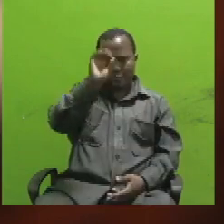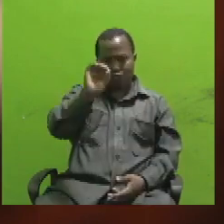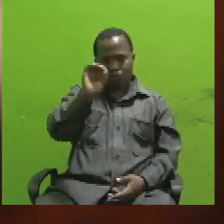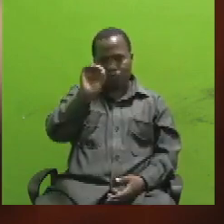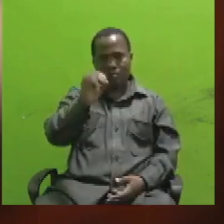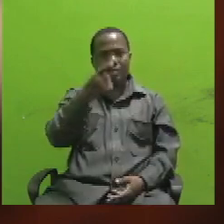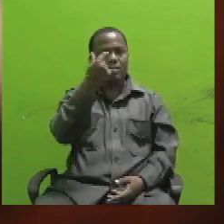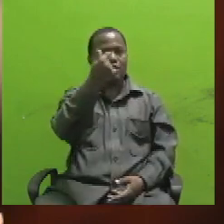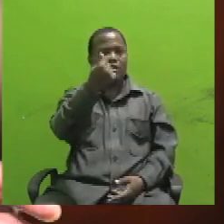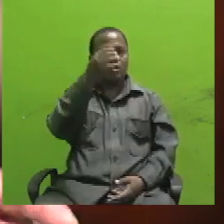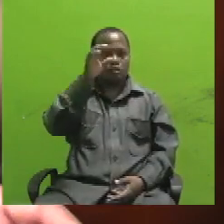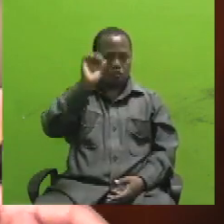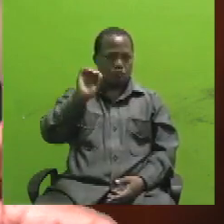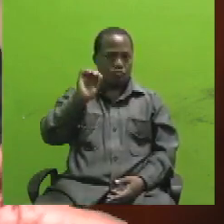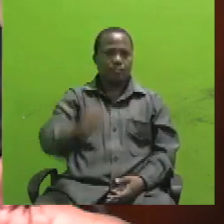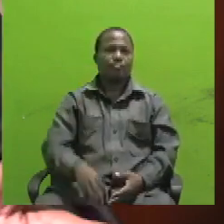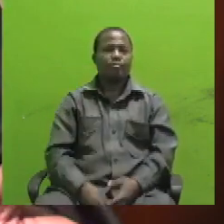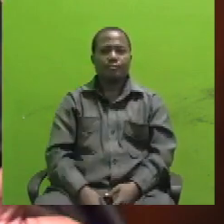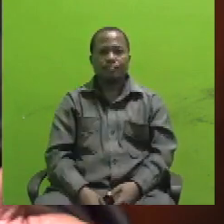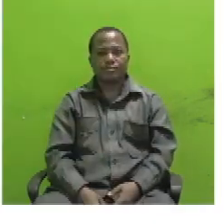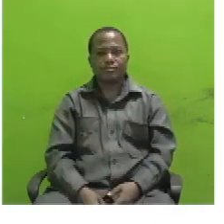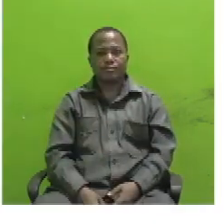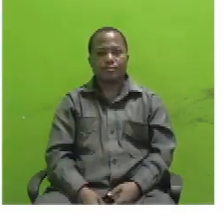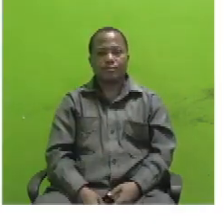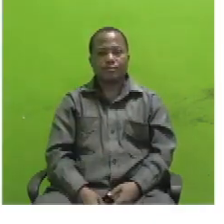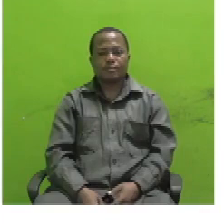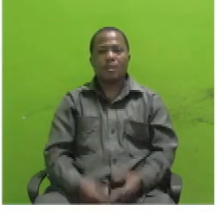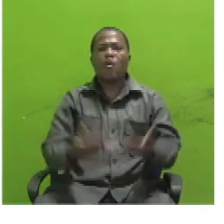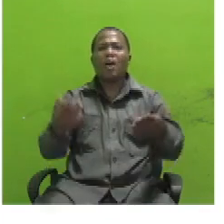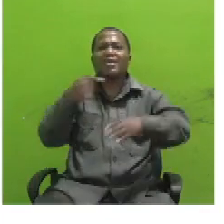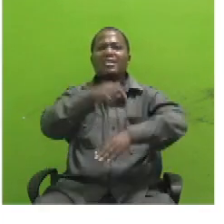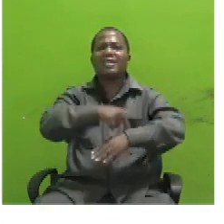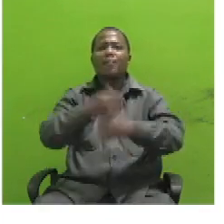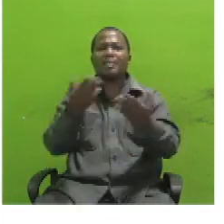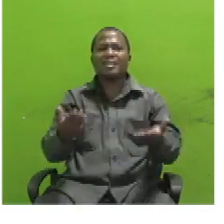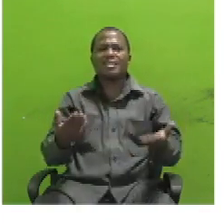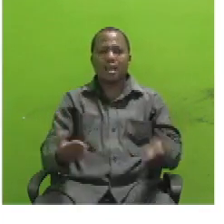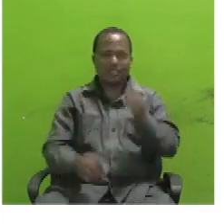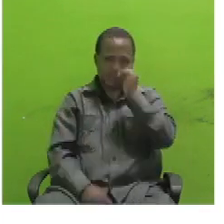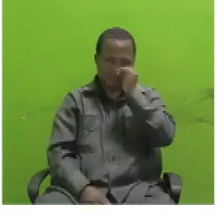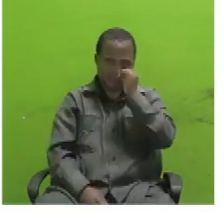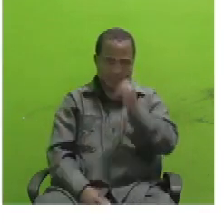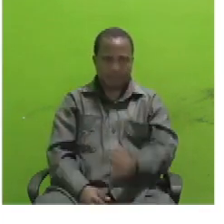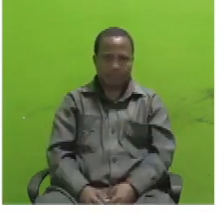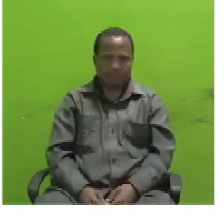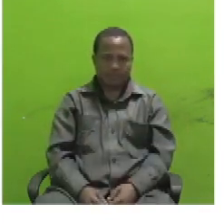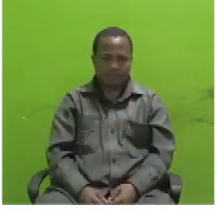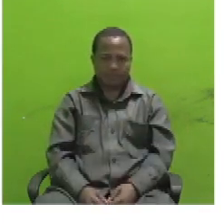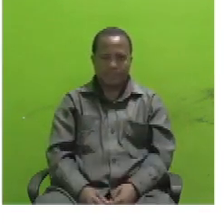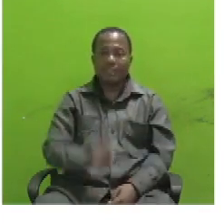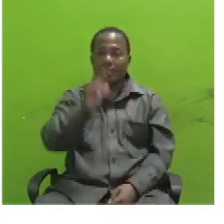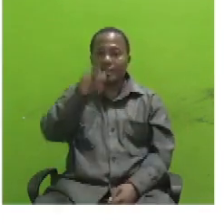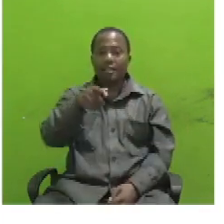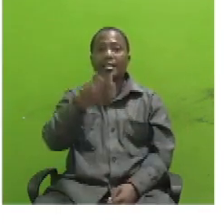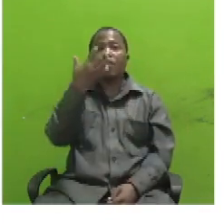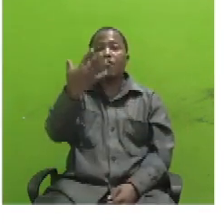can tell the time together. What time is it now? It is